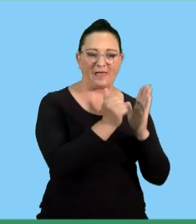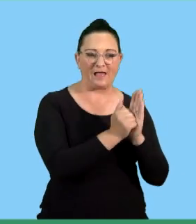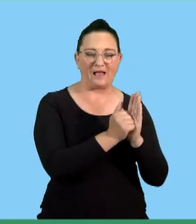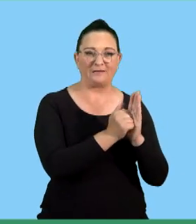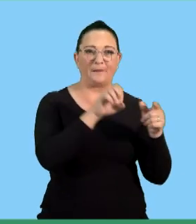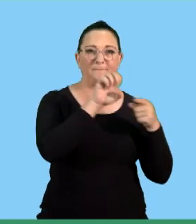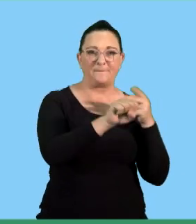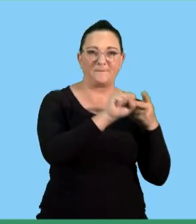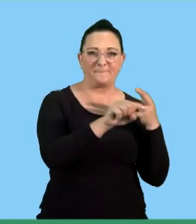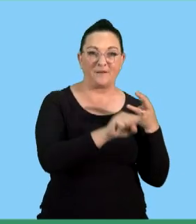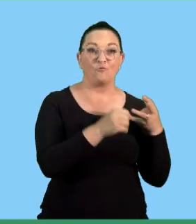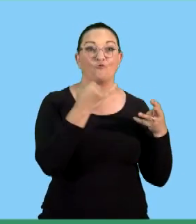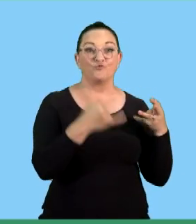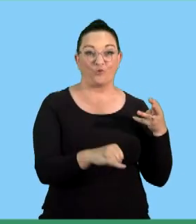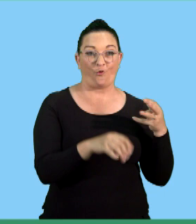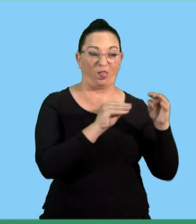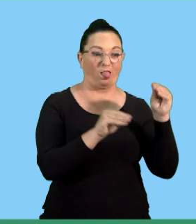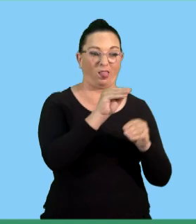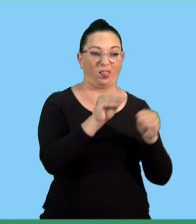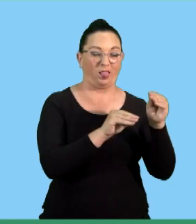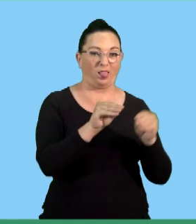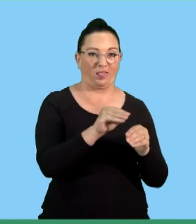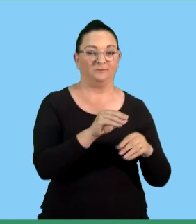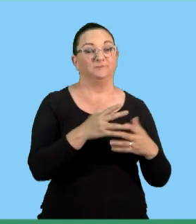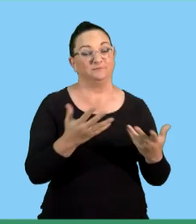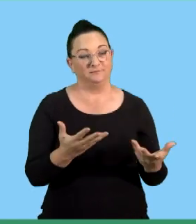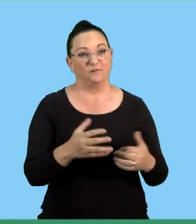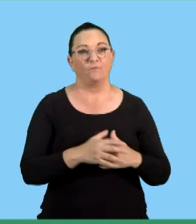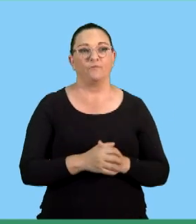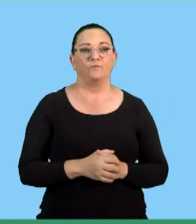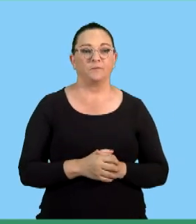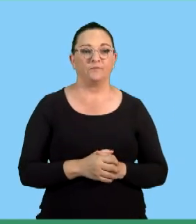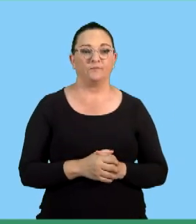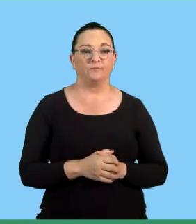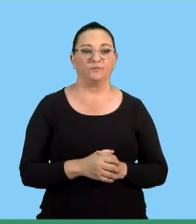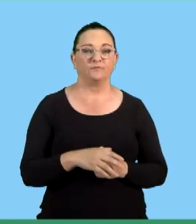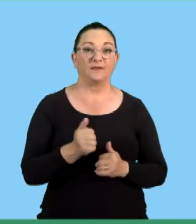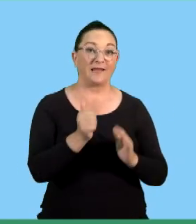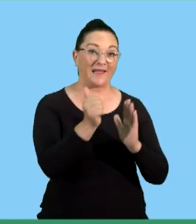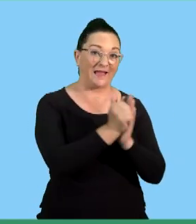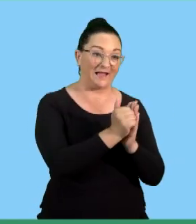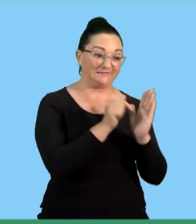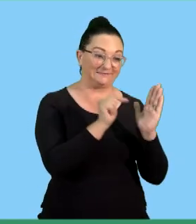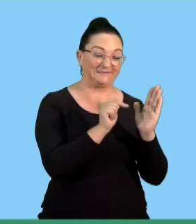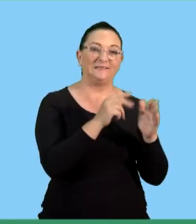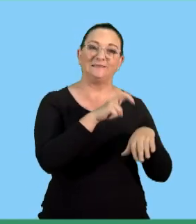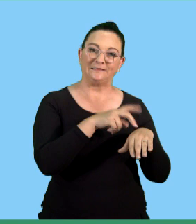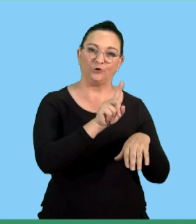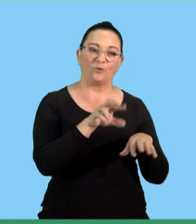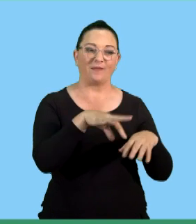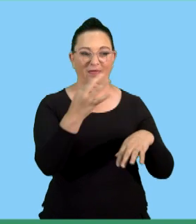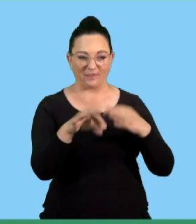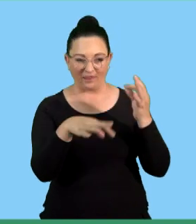very important that you understand all the legislations. You might be required to analyze the impact of the act